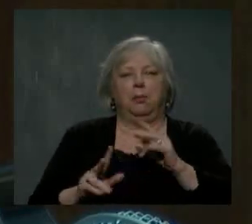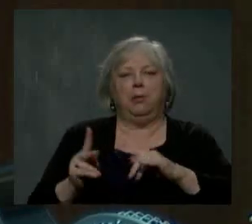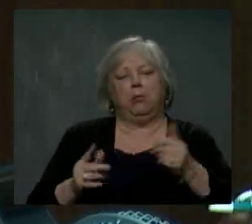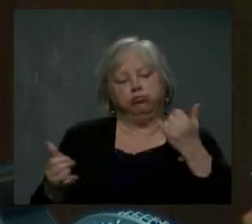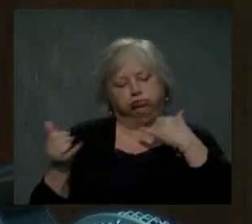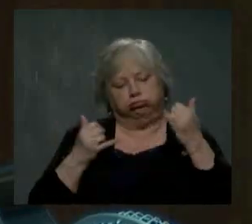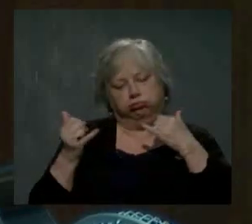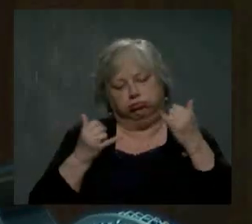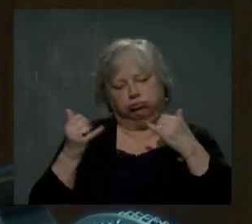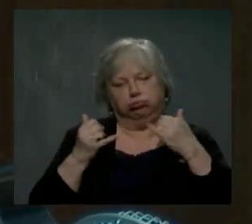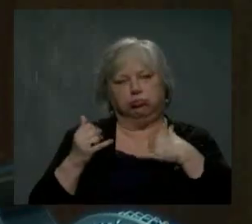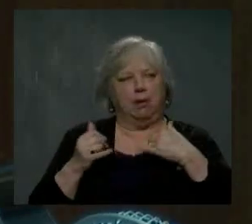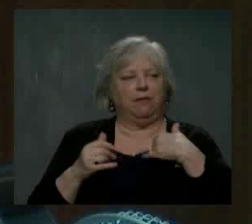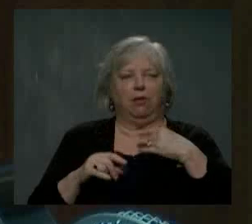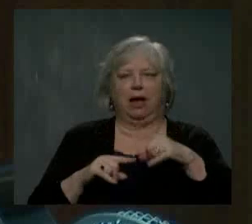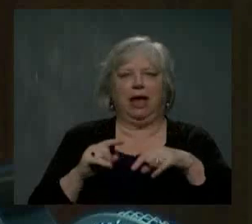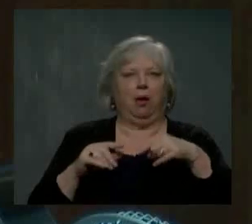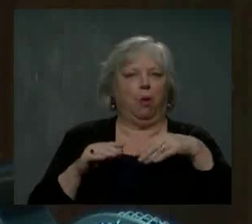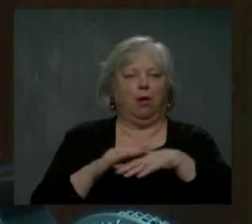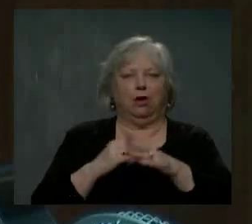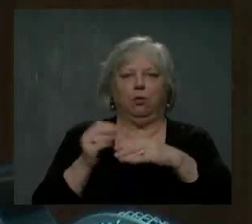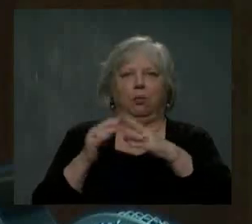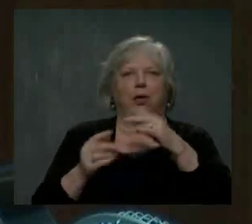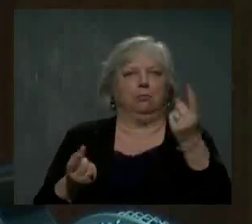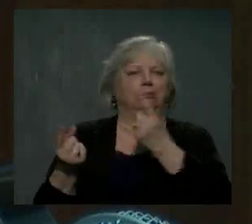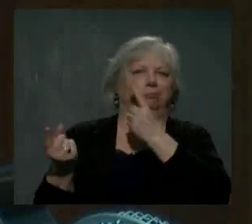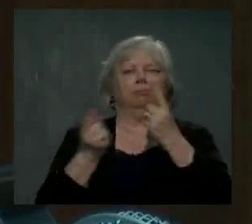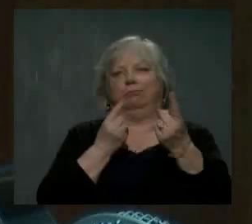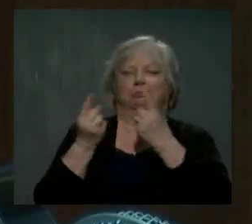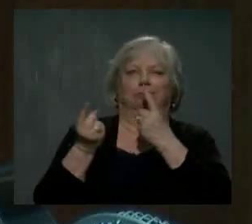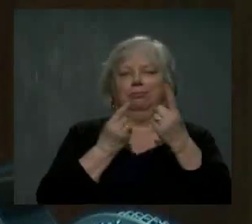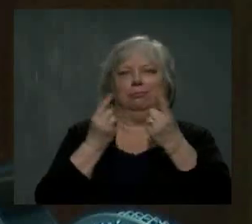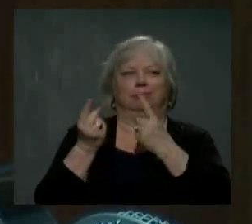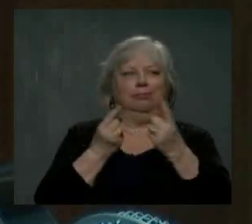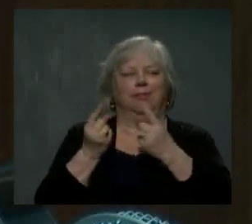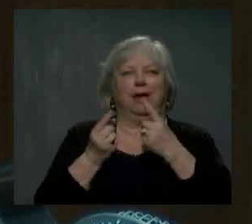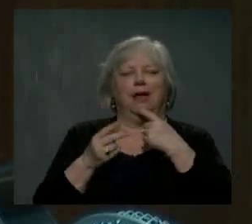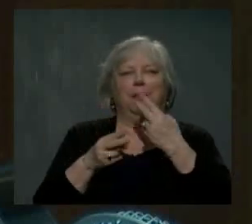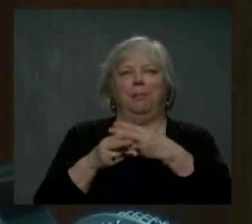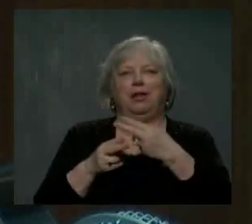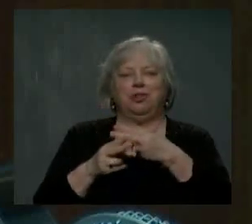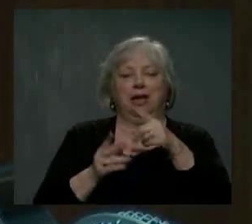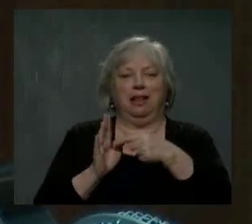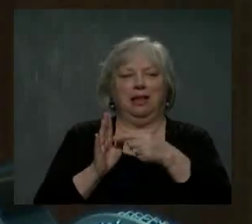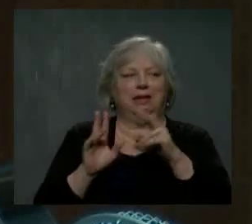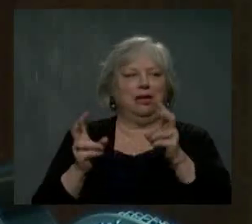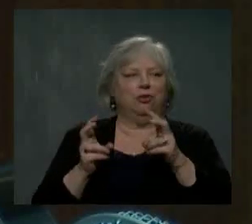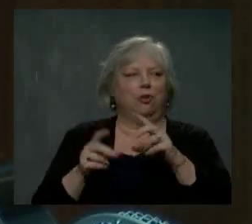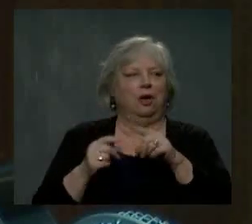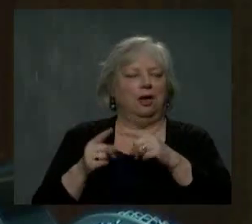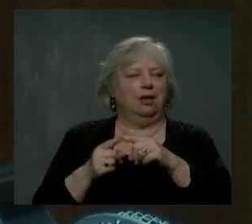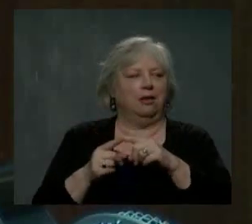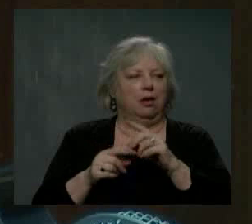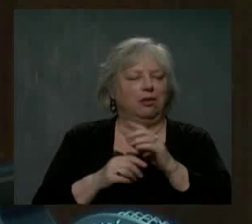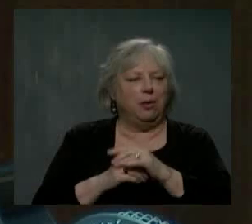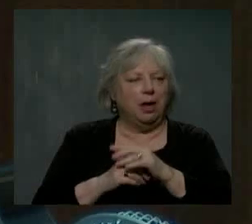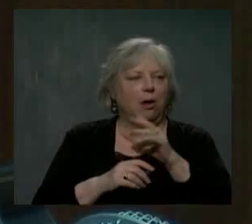walk into a building anywhere without someone bringing this issue up to me, and it's about the CareLink